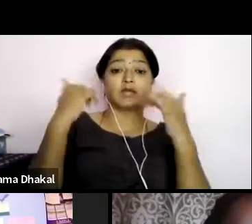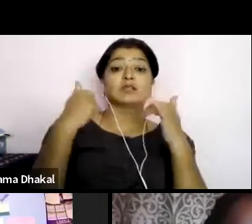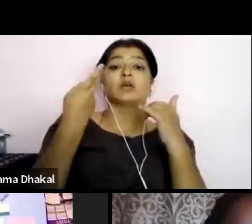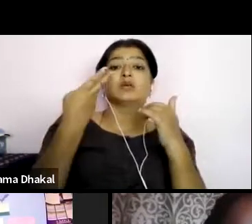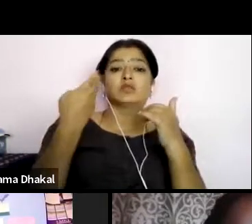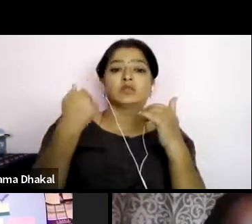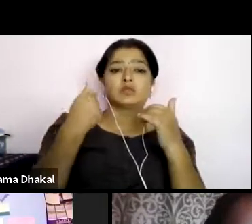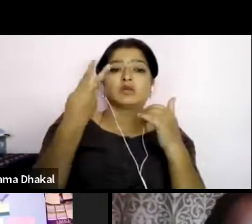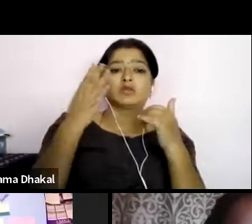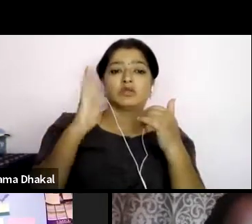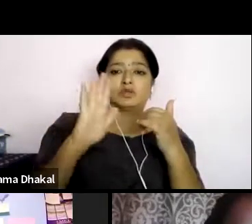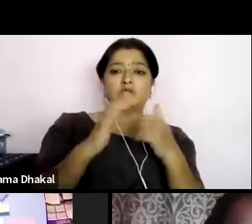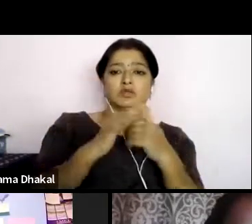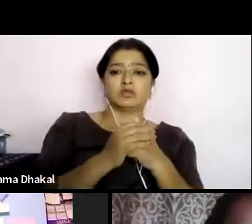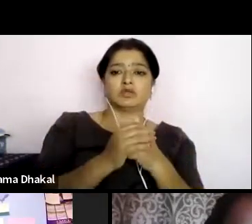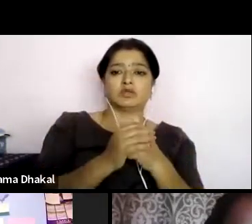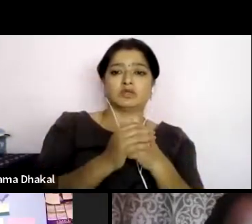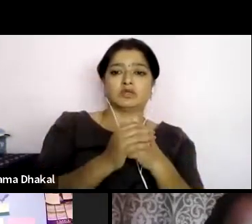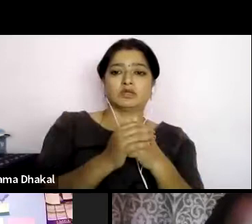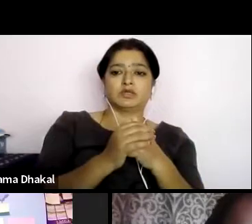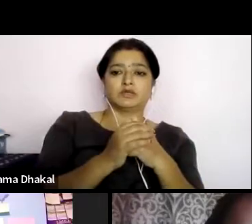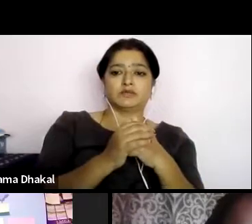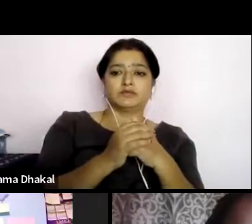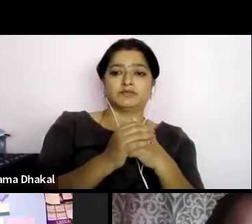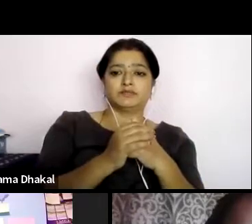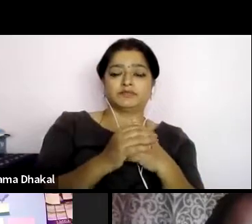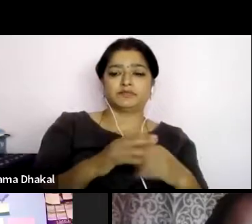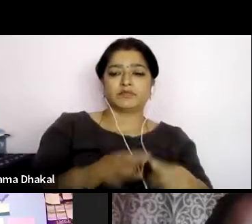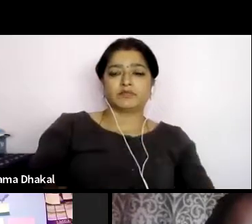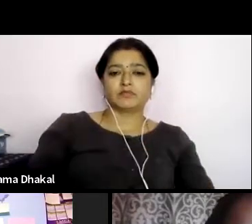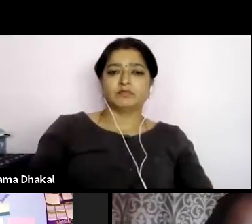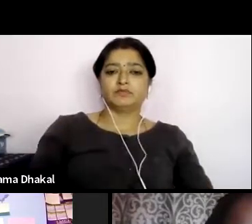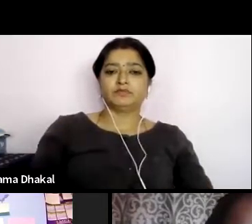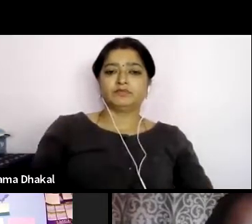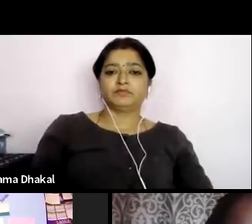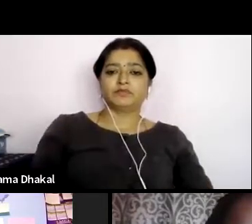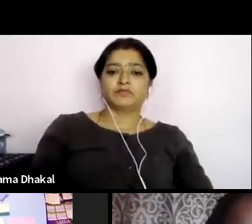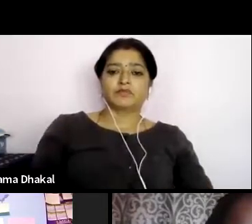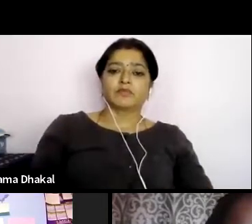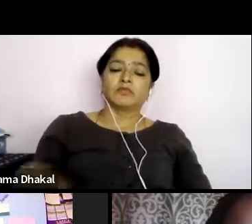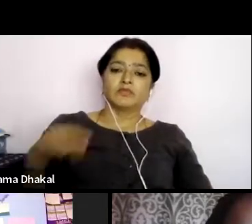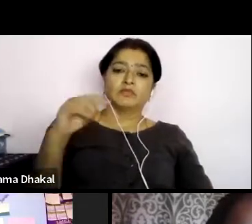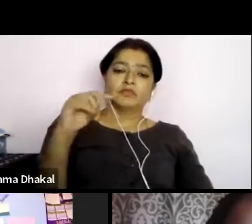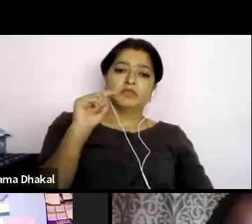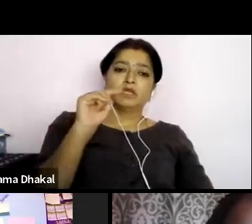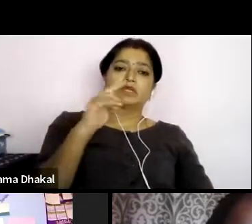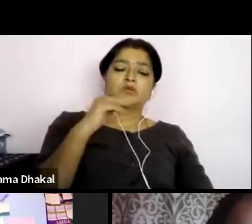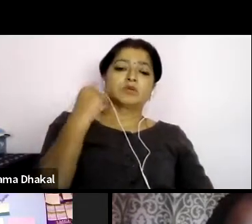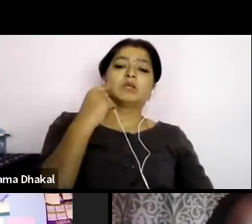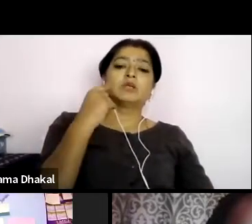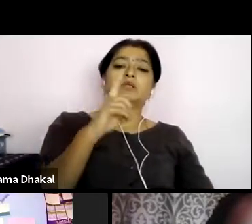I'm not sure if which of the panelists would like to go first in answering.